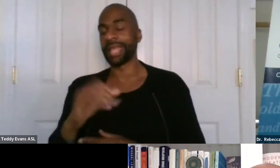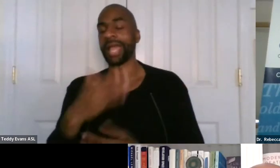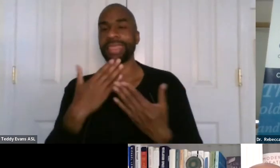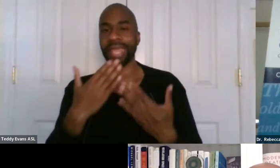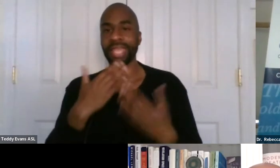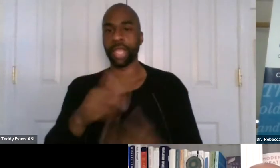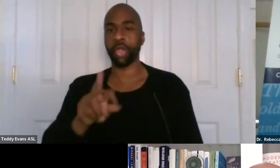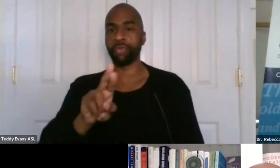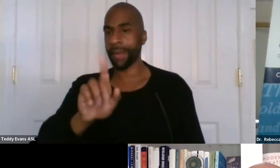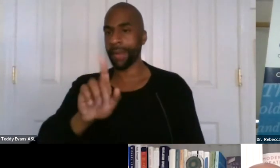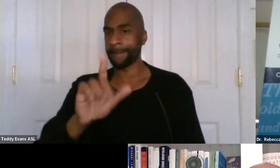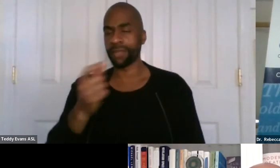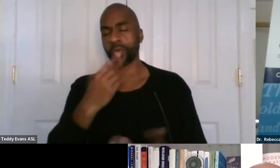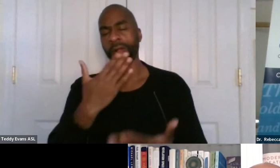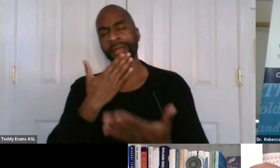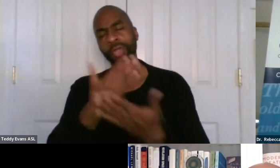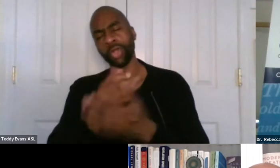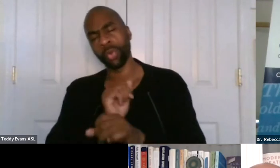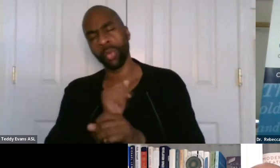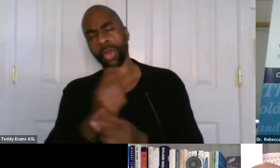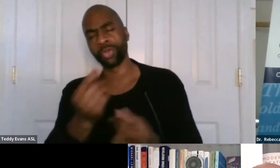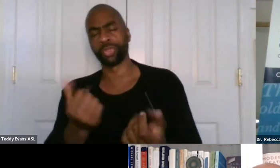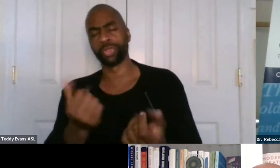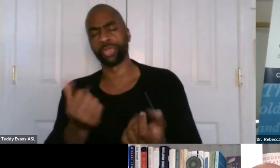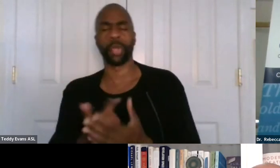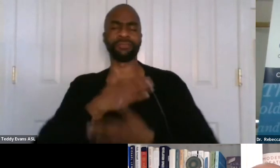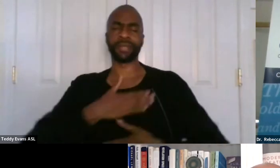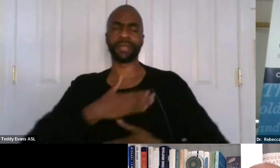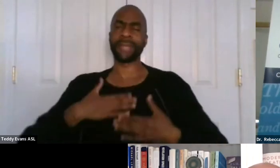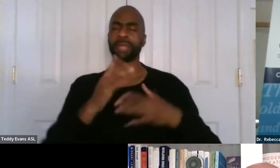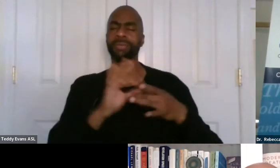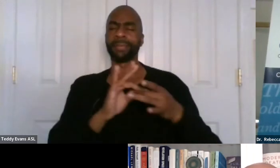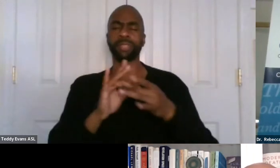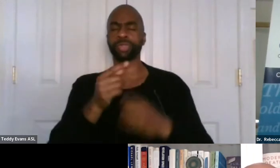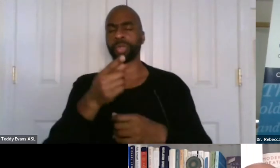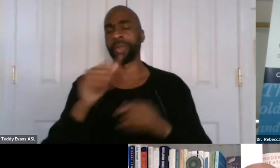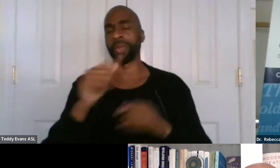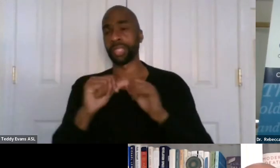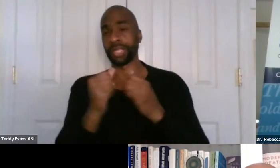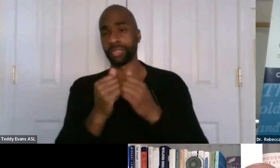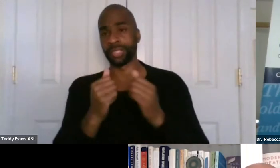all the great work that you're doing. It's a pleasure to be associated with this wonderful organization.